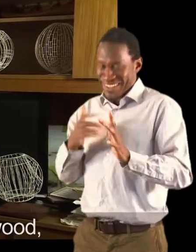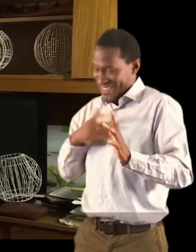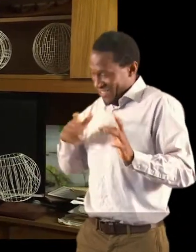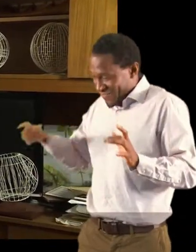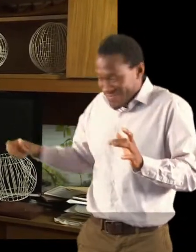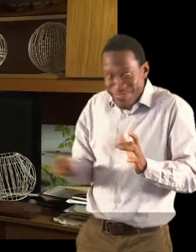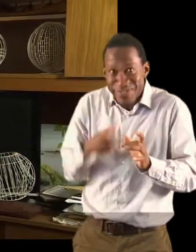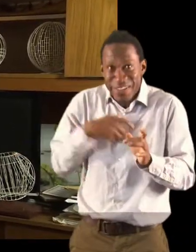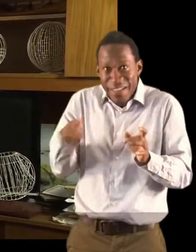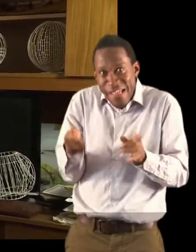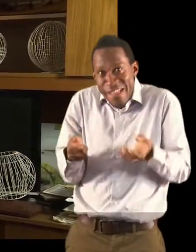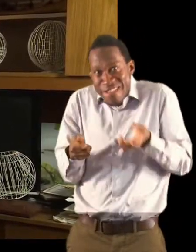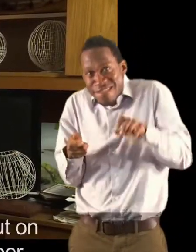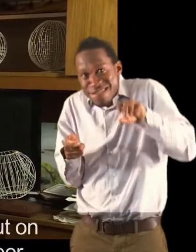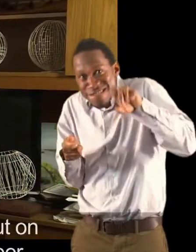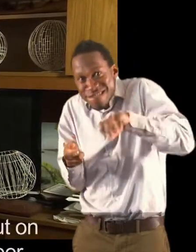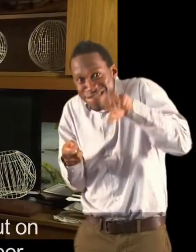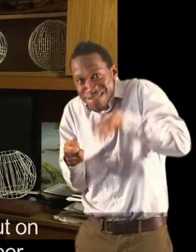of wood,